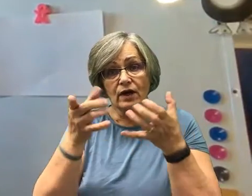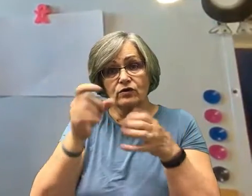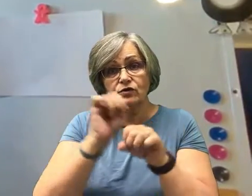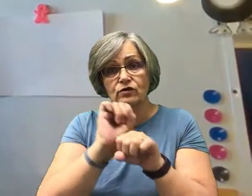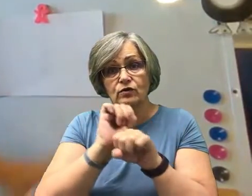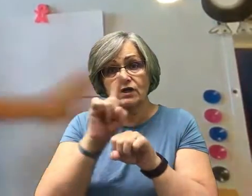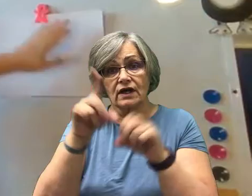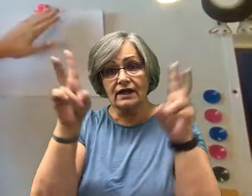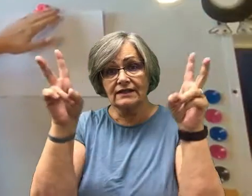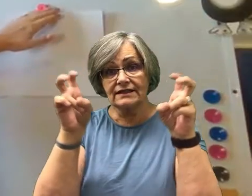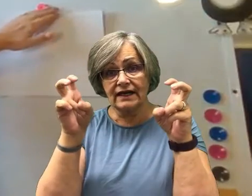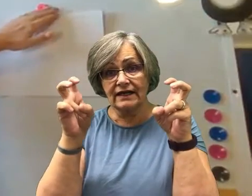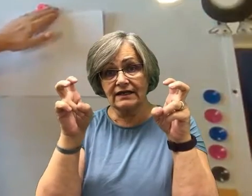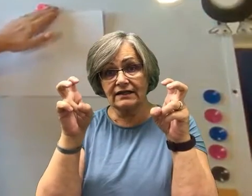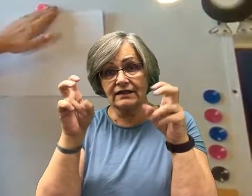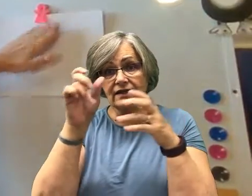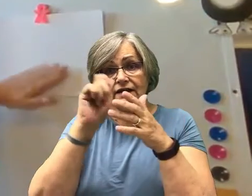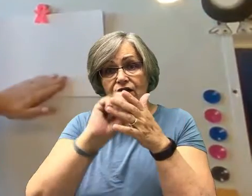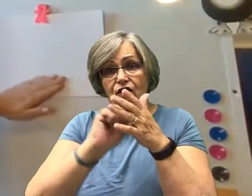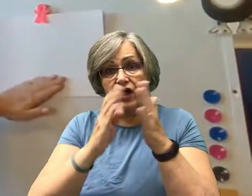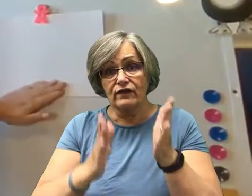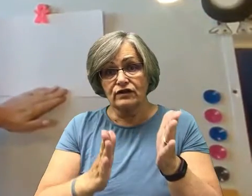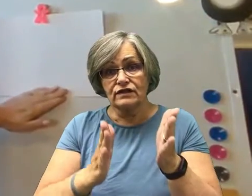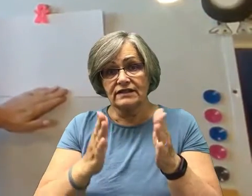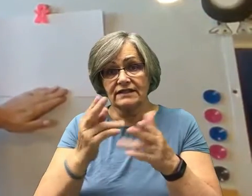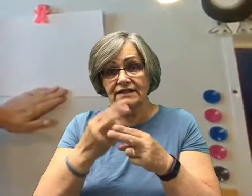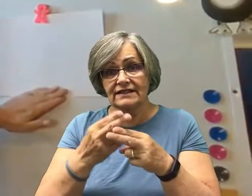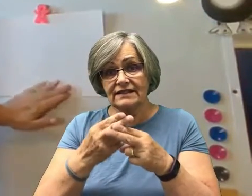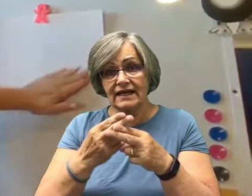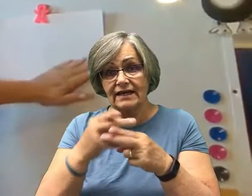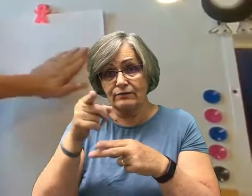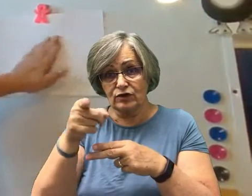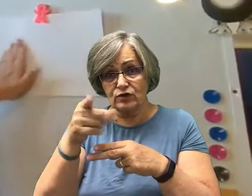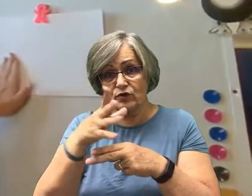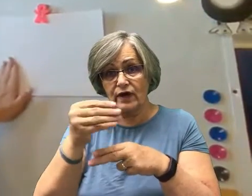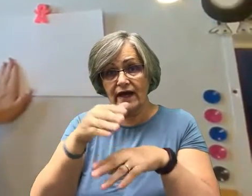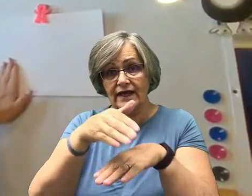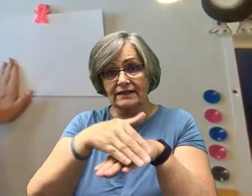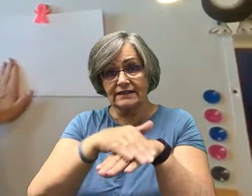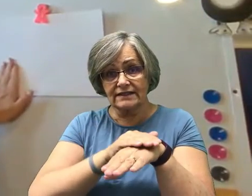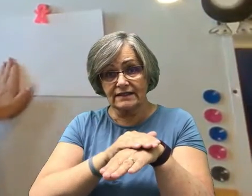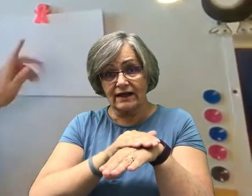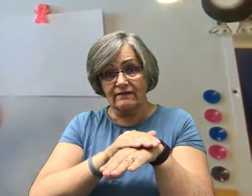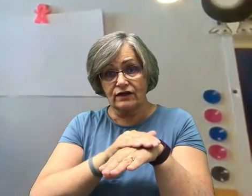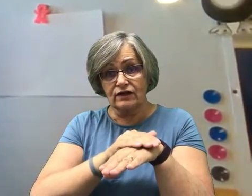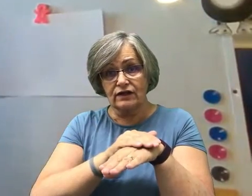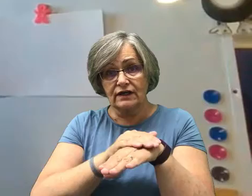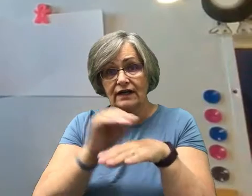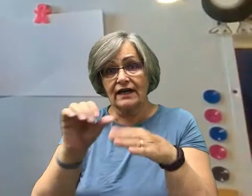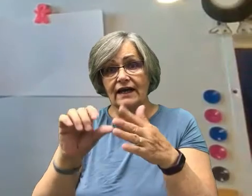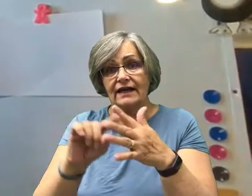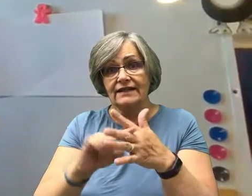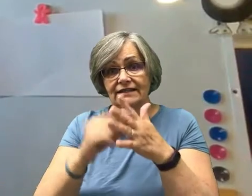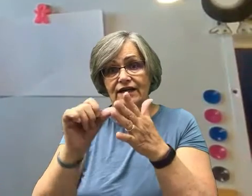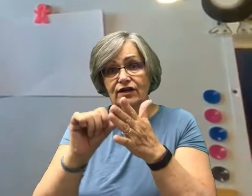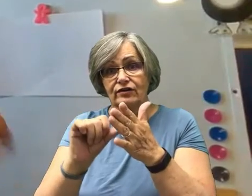today, I'd like you to work on your title, the author's name, and your cover, and go ahead and